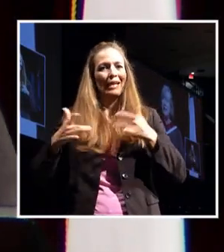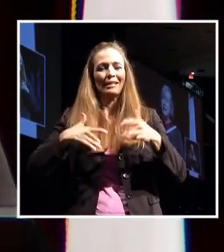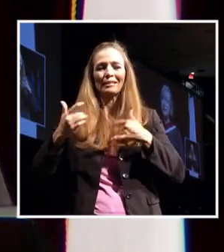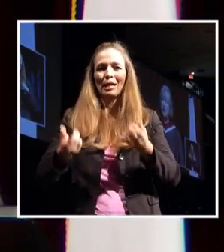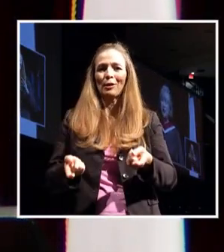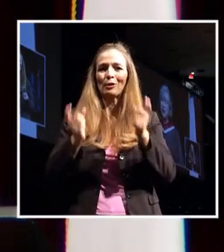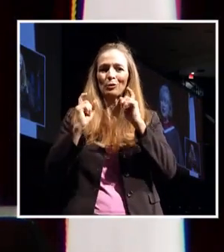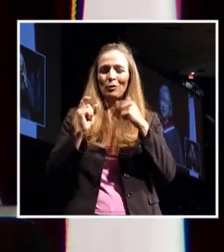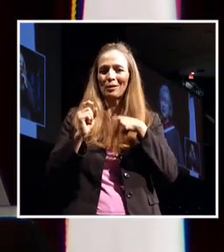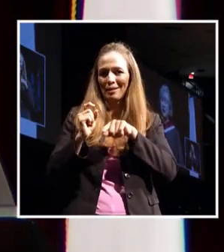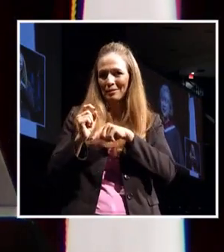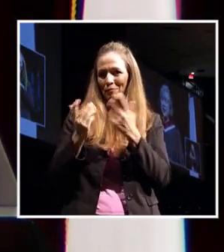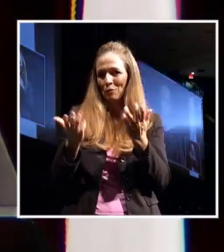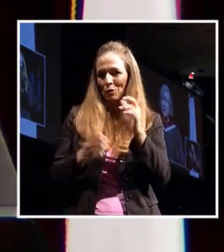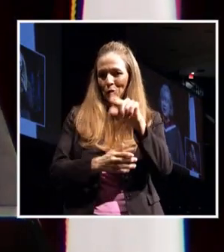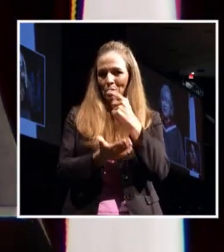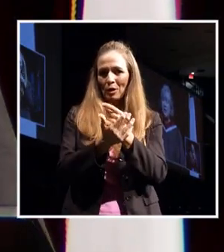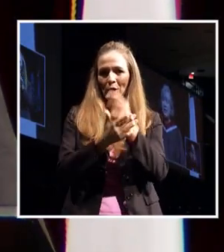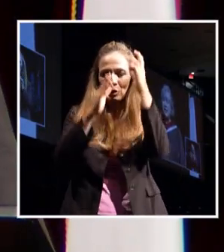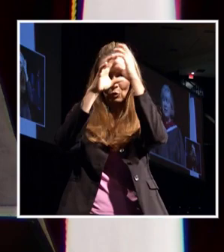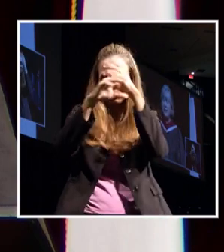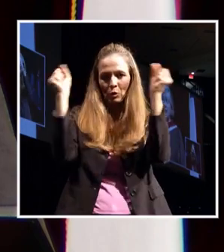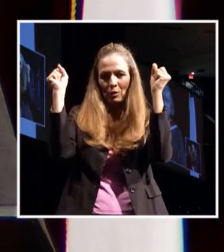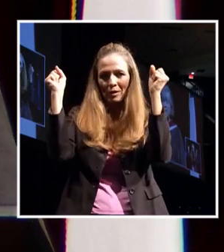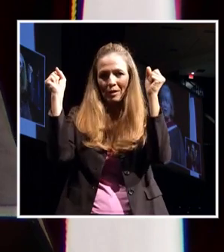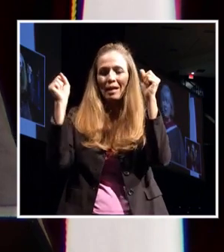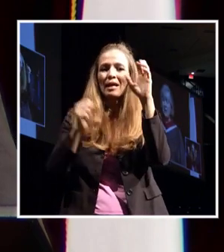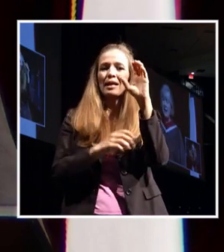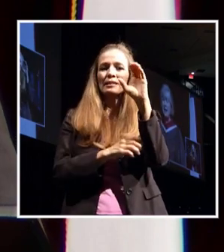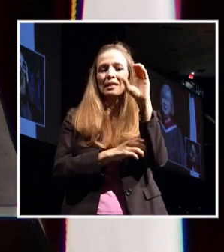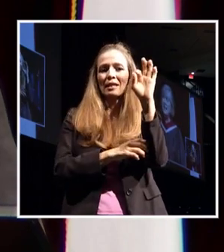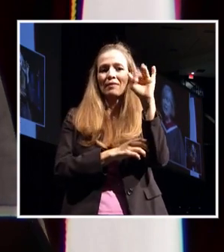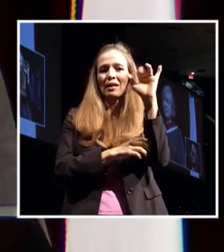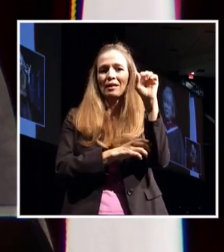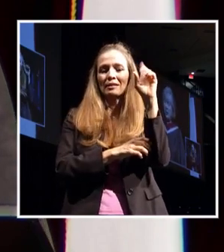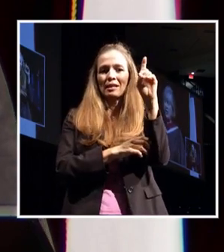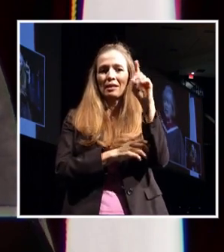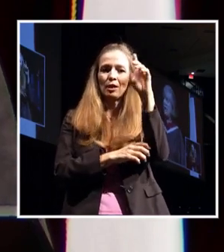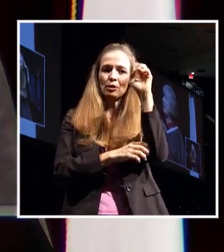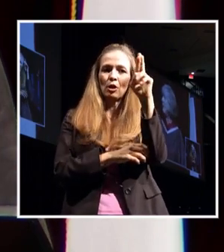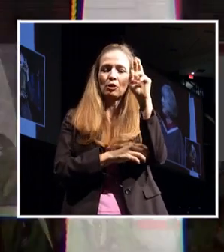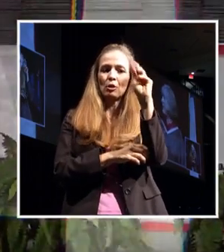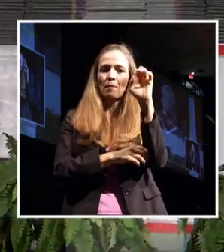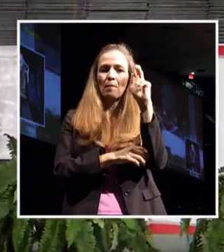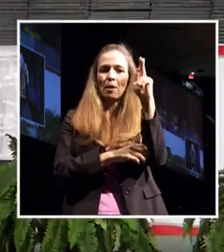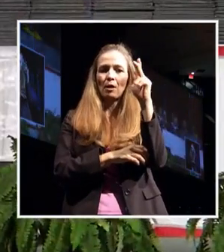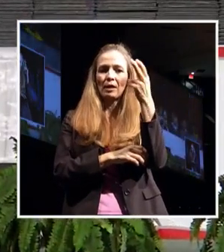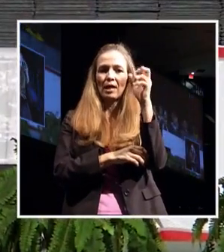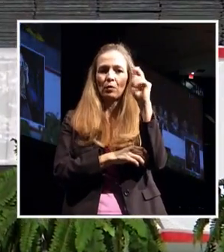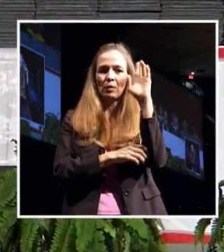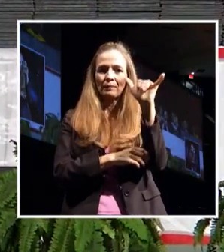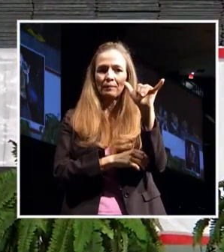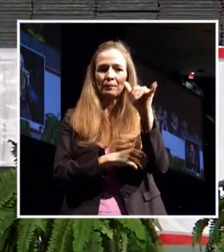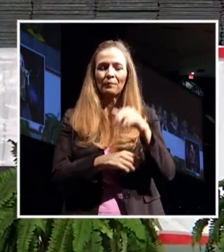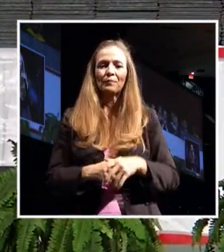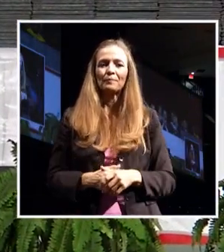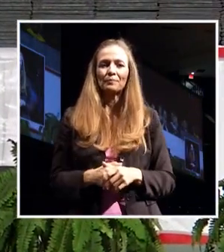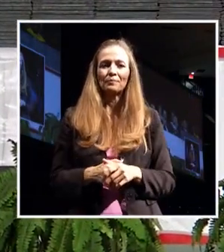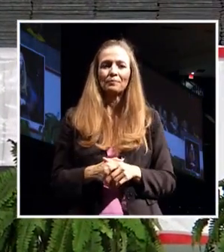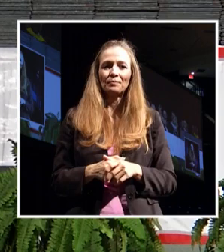they joined us for your graduation. The superintendent of Cypress-Fairbanks ISD, Dr. Mark Henry.